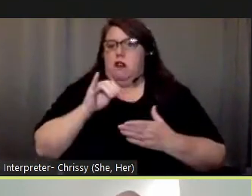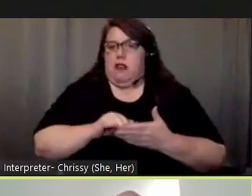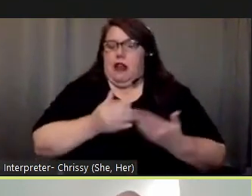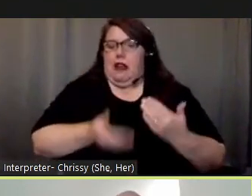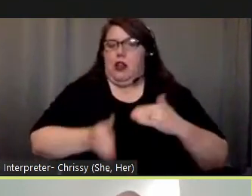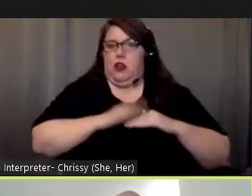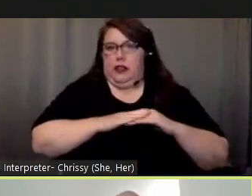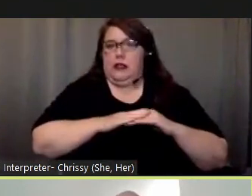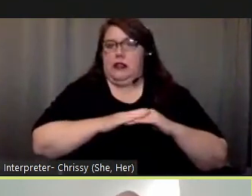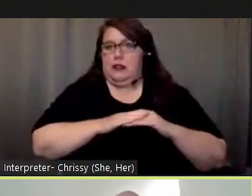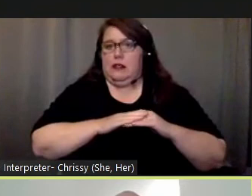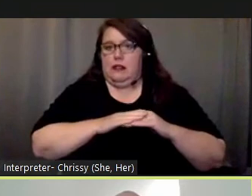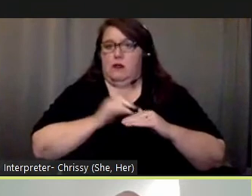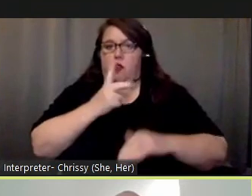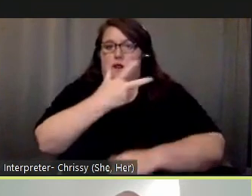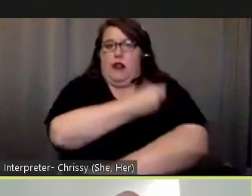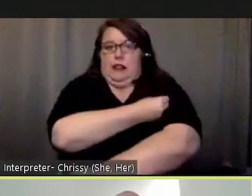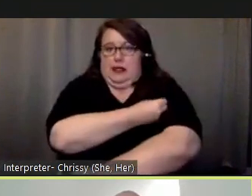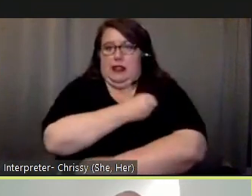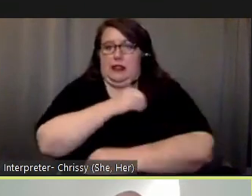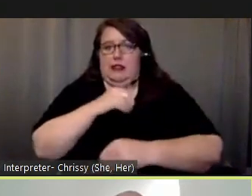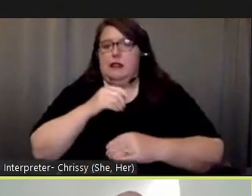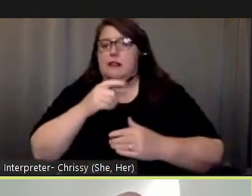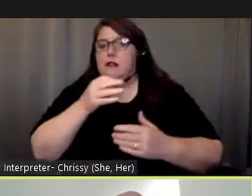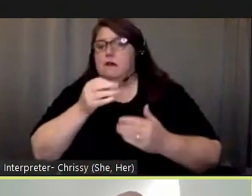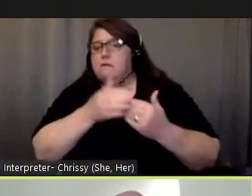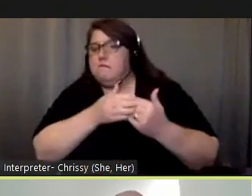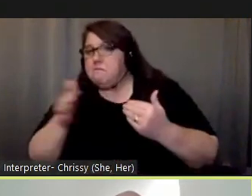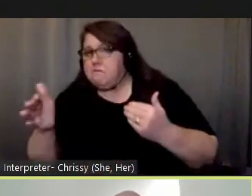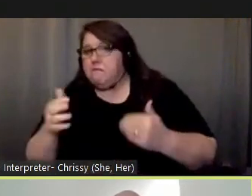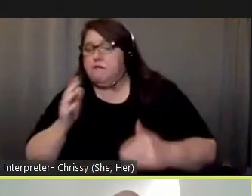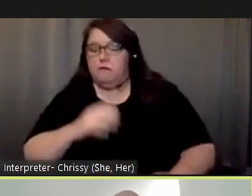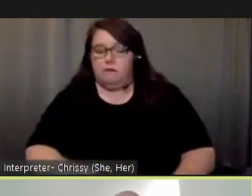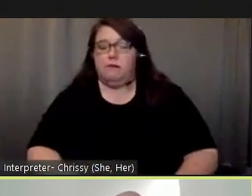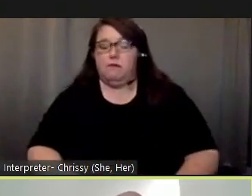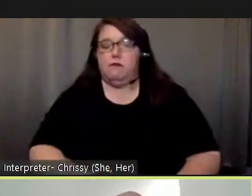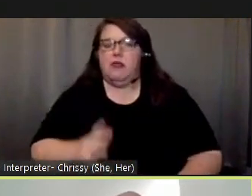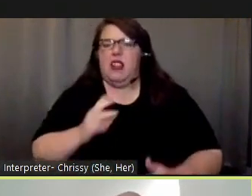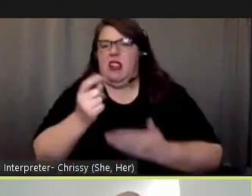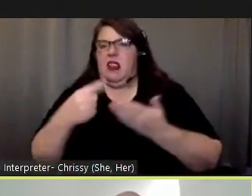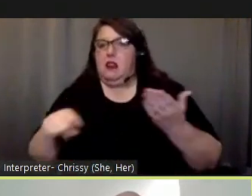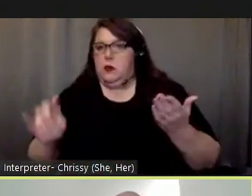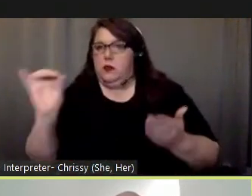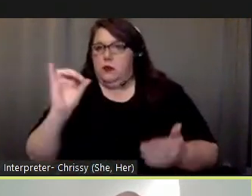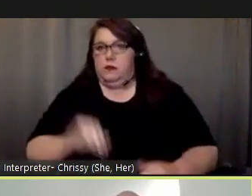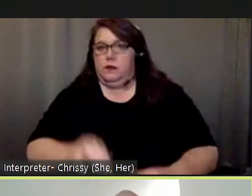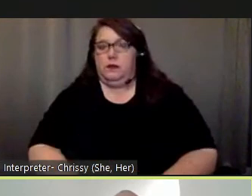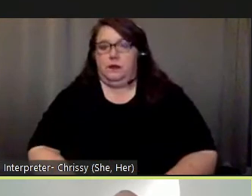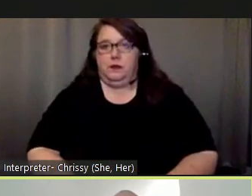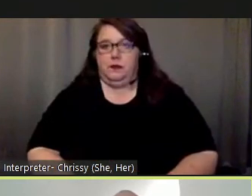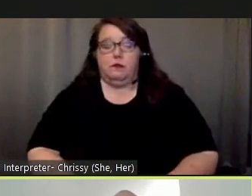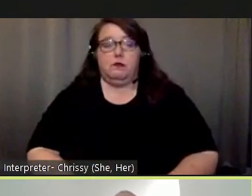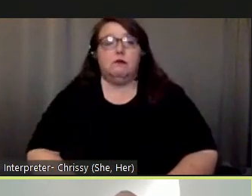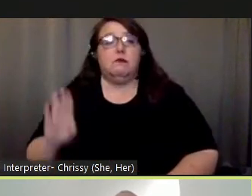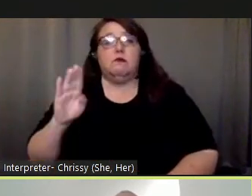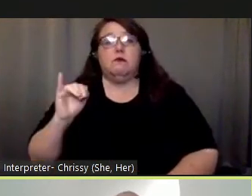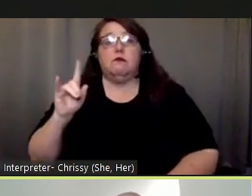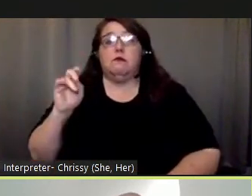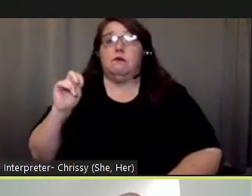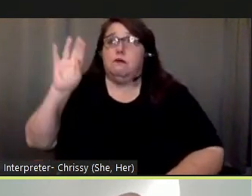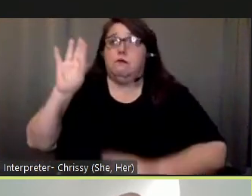increase in vaccine in the coming days and then into next week as well. The Biden administration